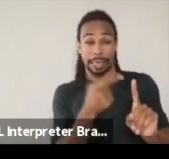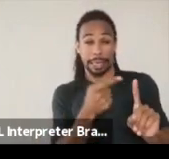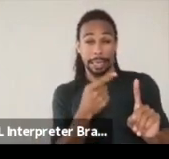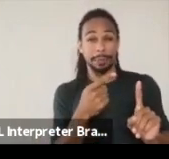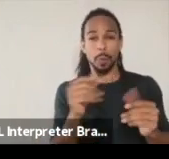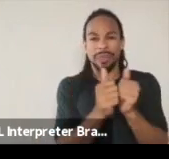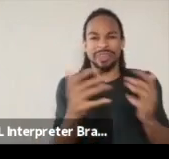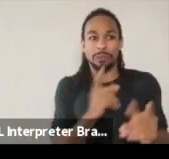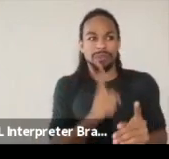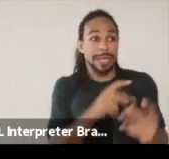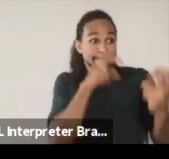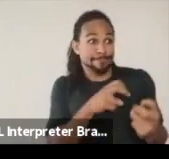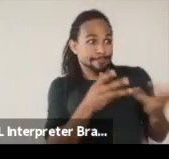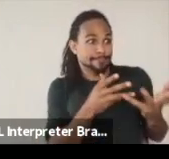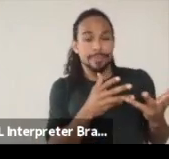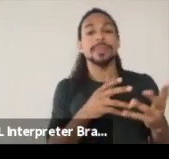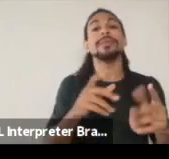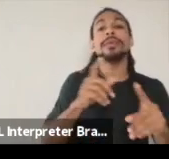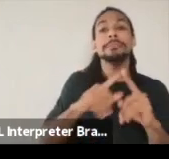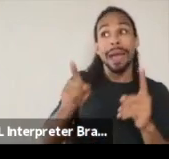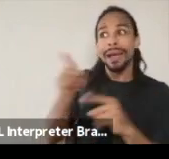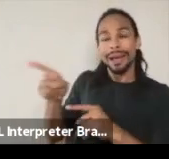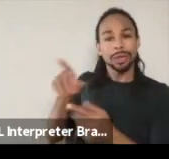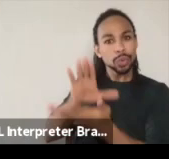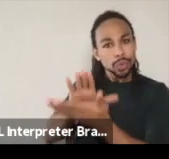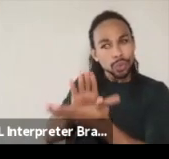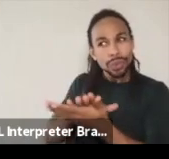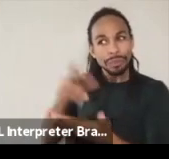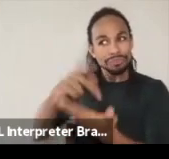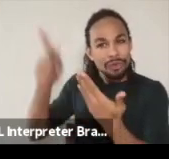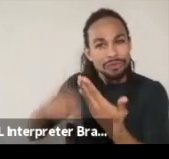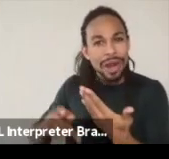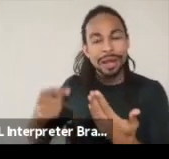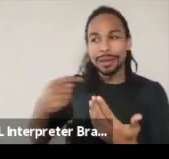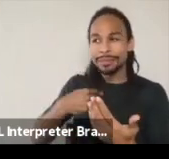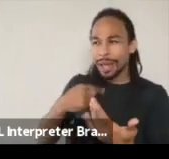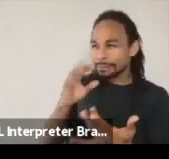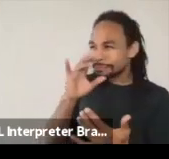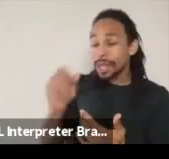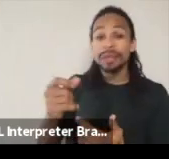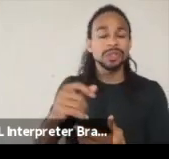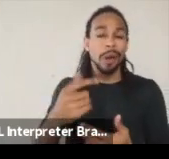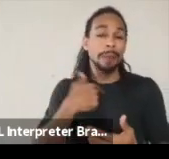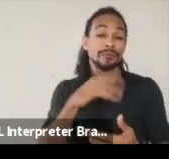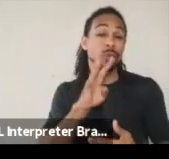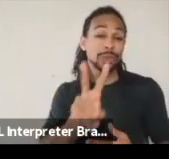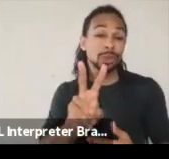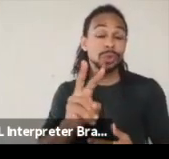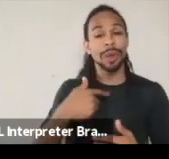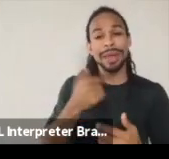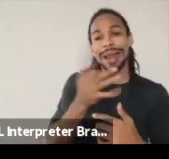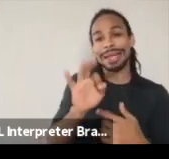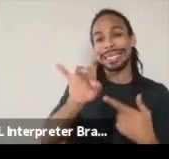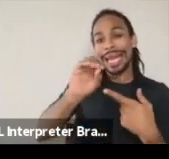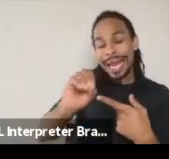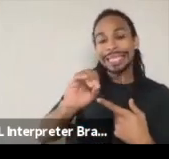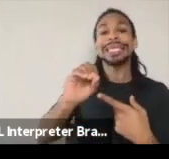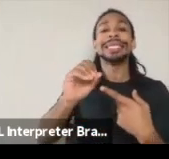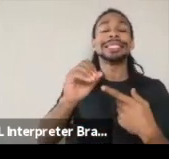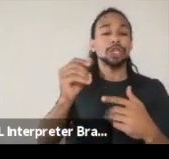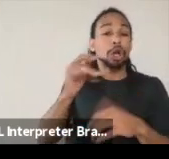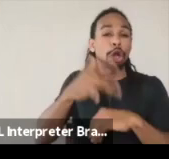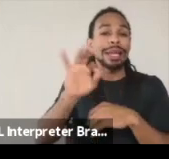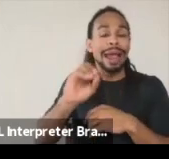was programs. I'm 42, so I'm a child of 1980s and early 90s programs like DARE to keep kids